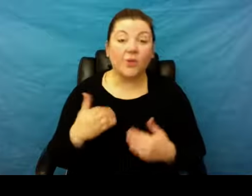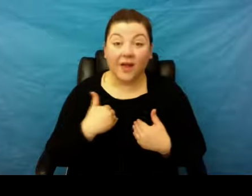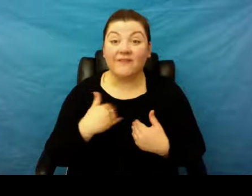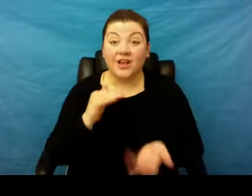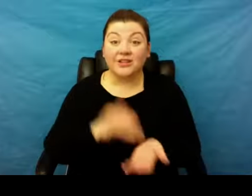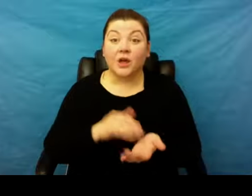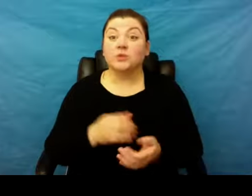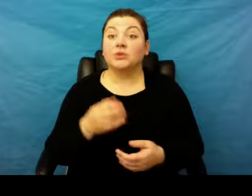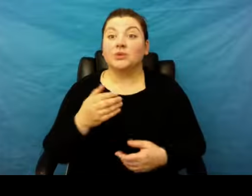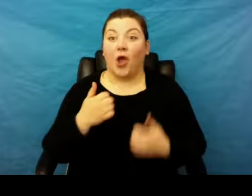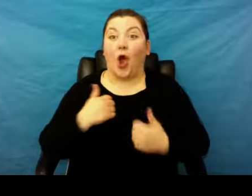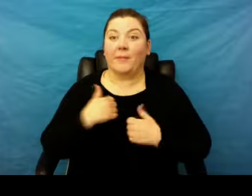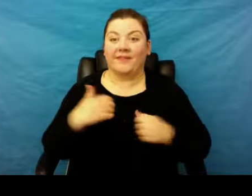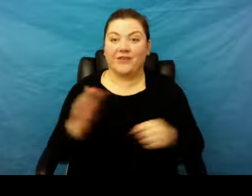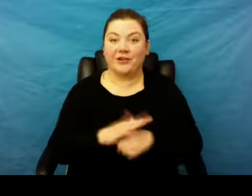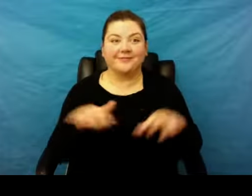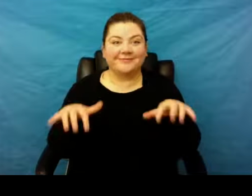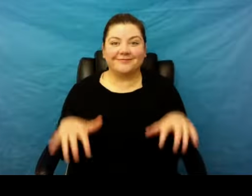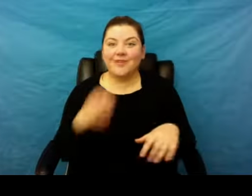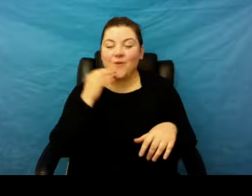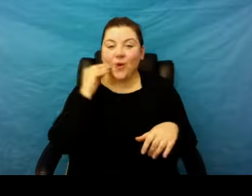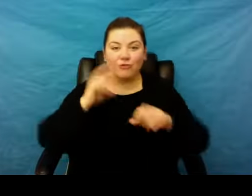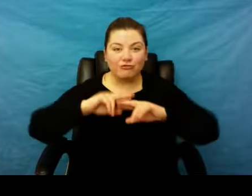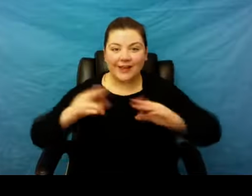call, who will tell you that you have